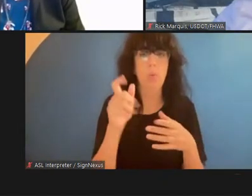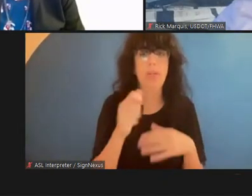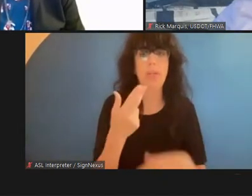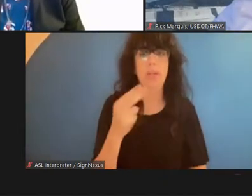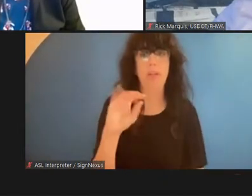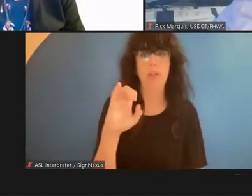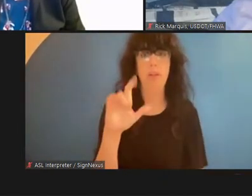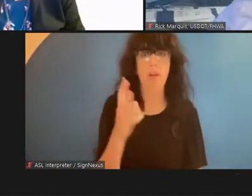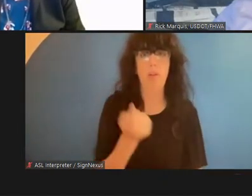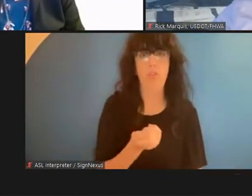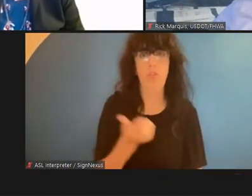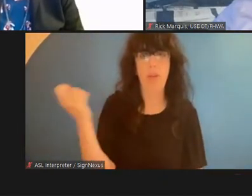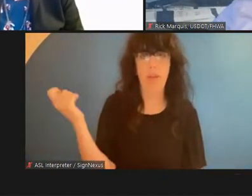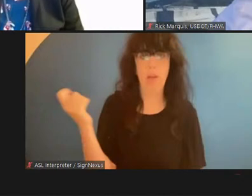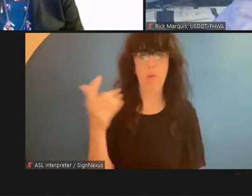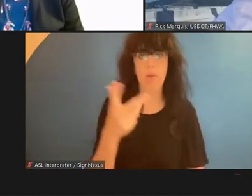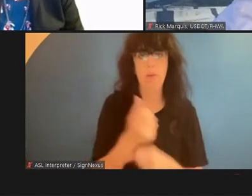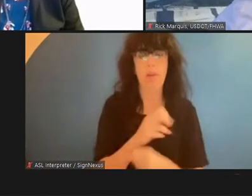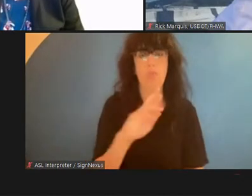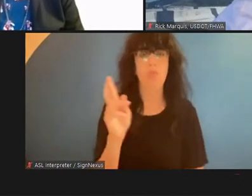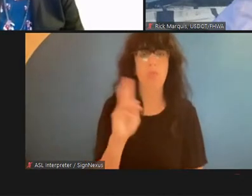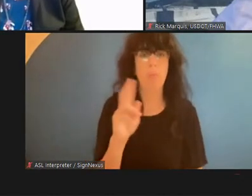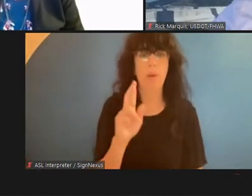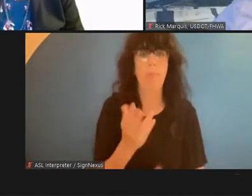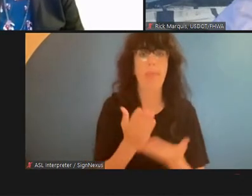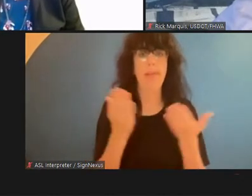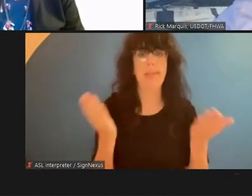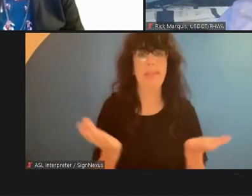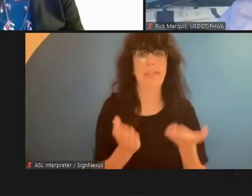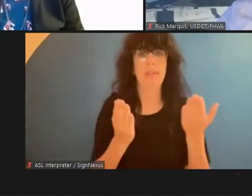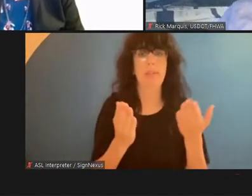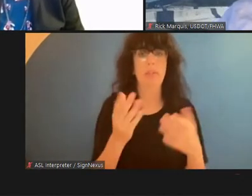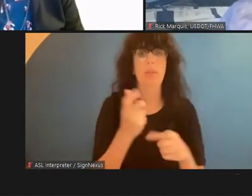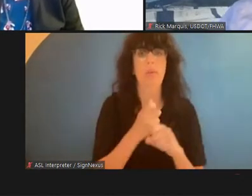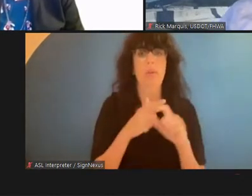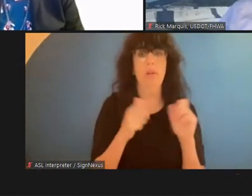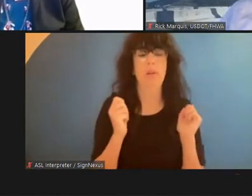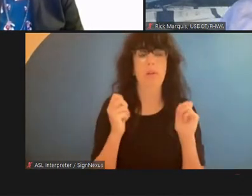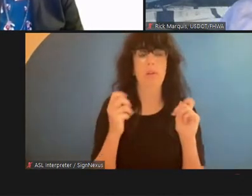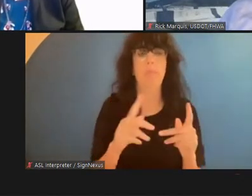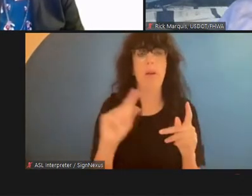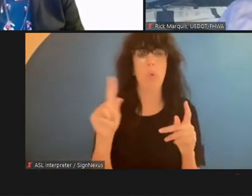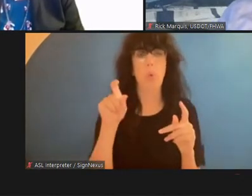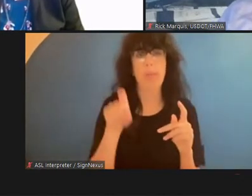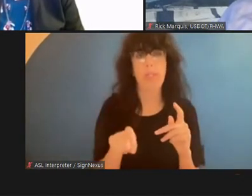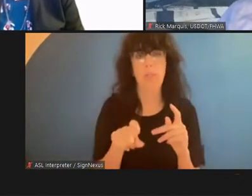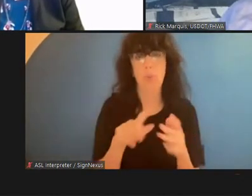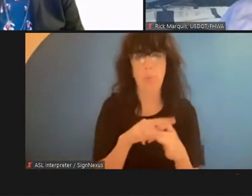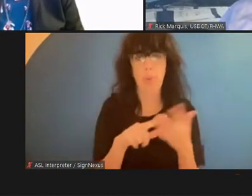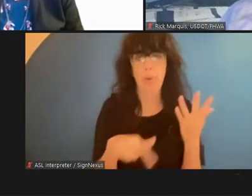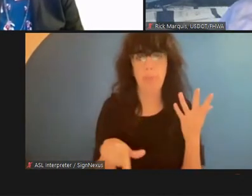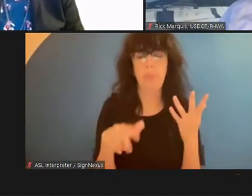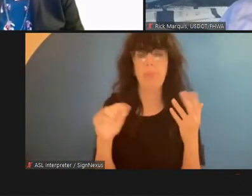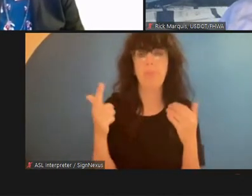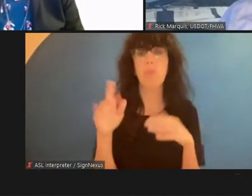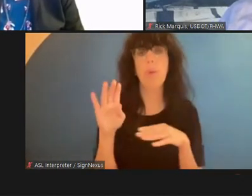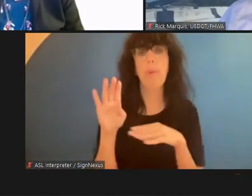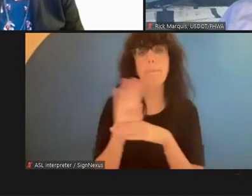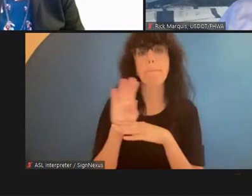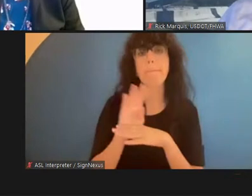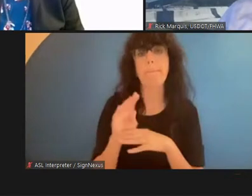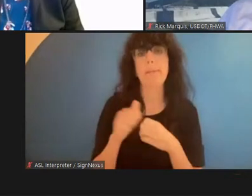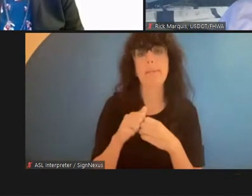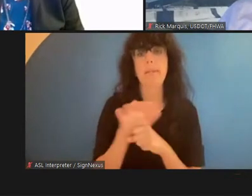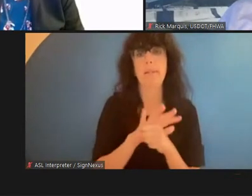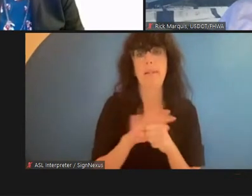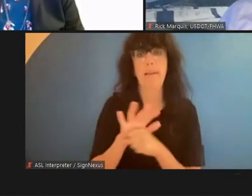and get a republican in here that can really get us back to where we need to be okay all these businesses in the area